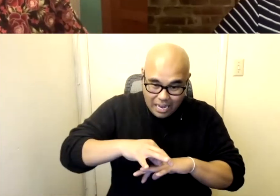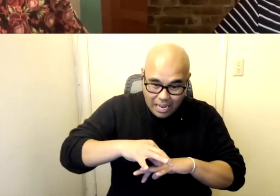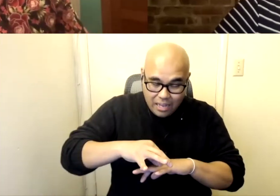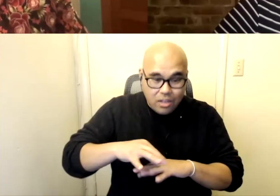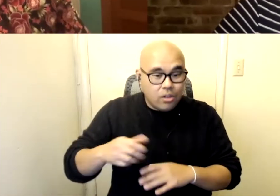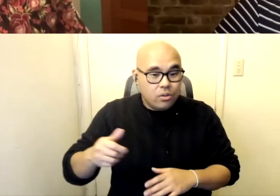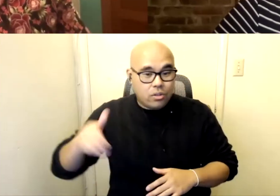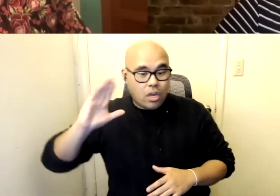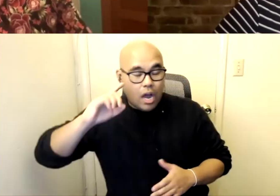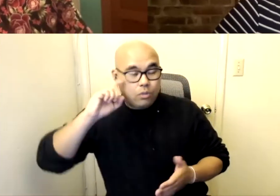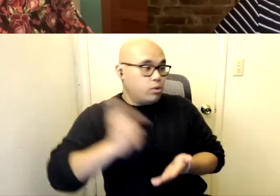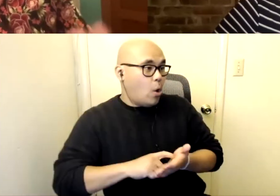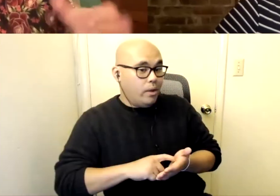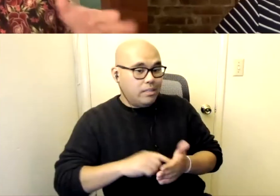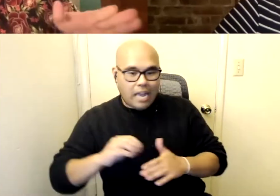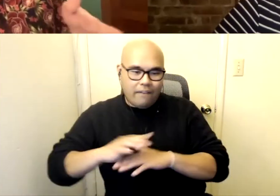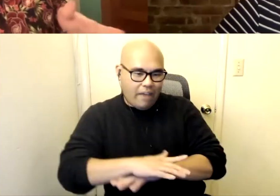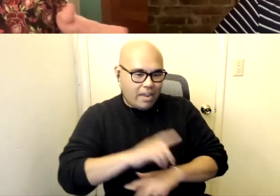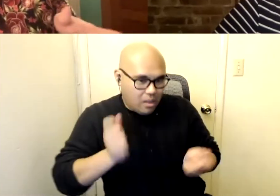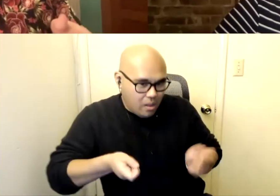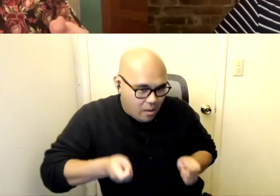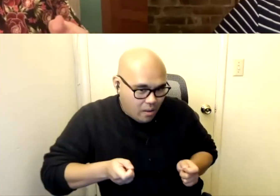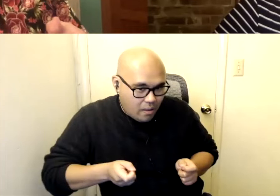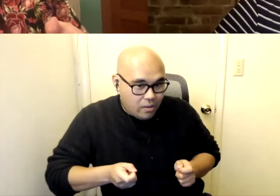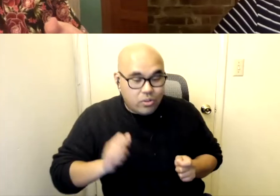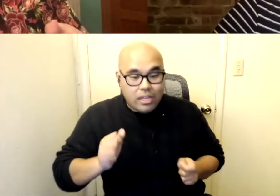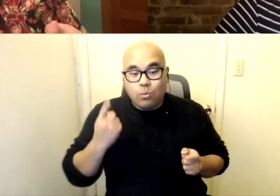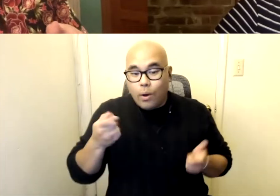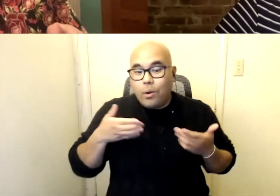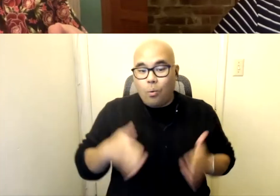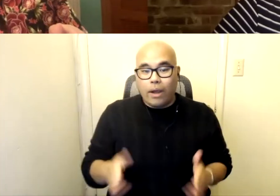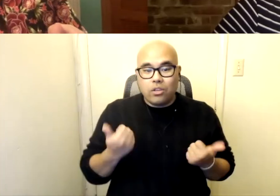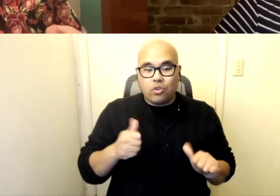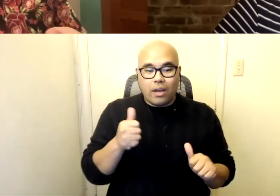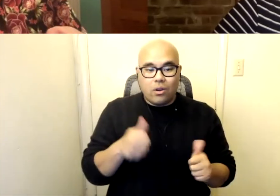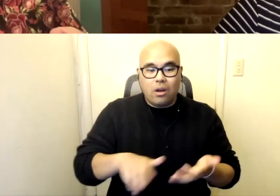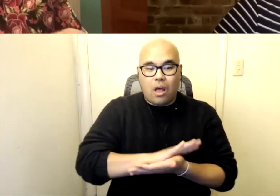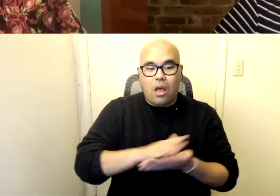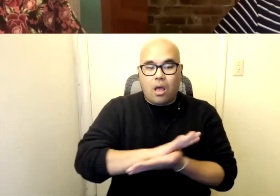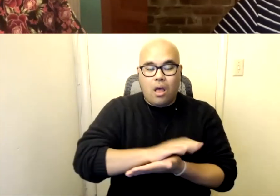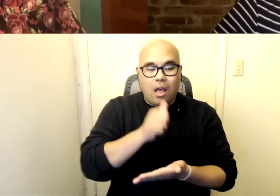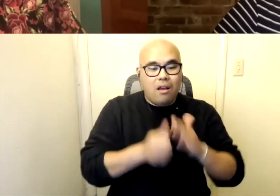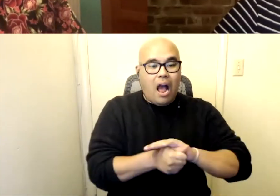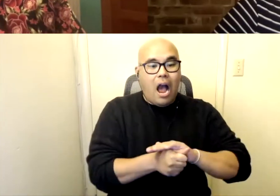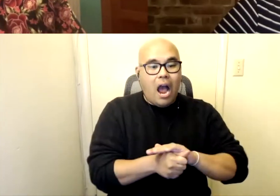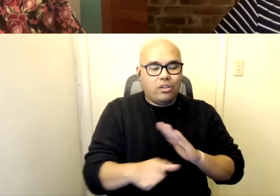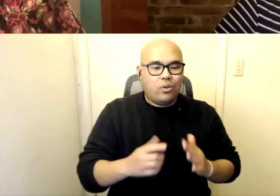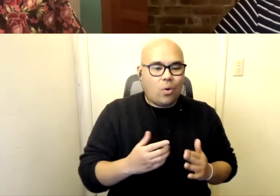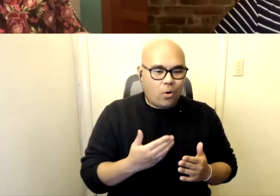affect it. So it was a way of like hiding your good fortune and your love.